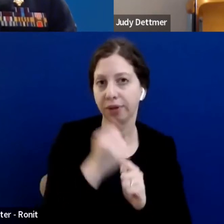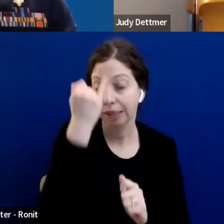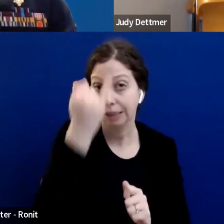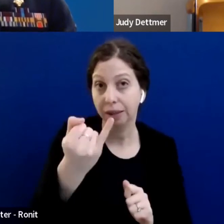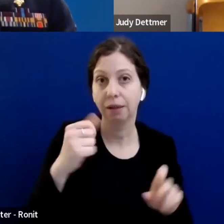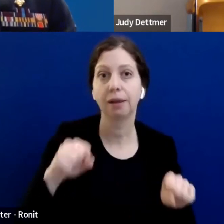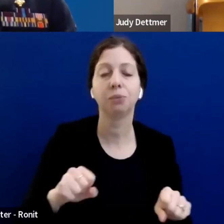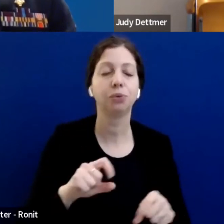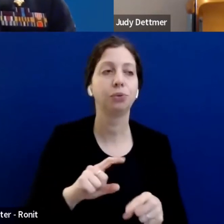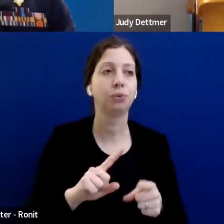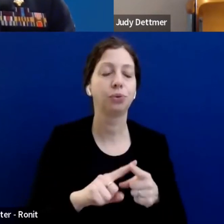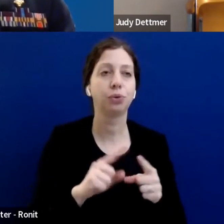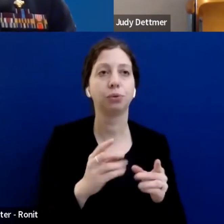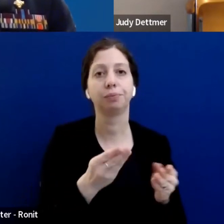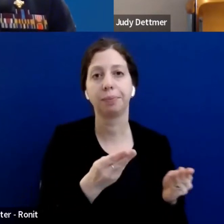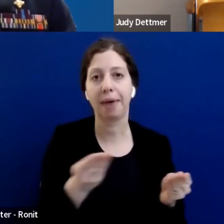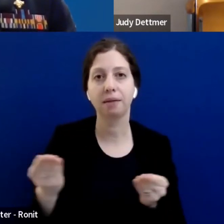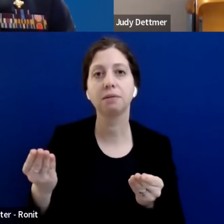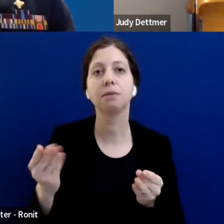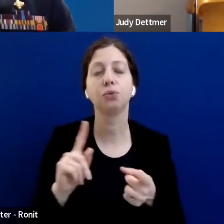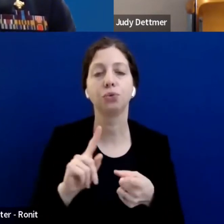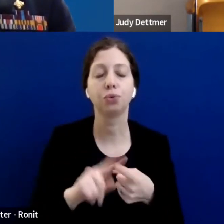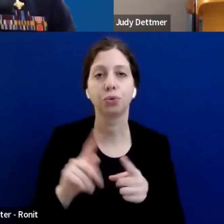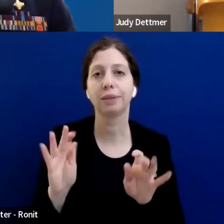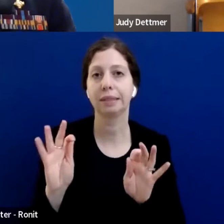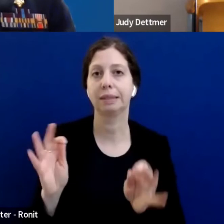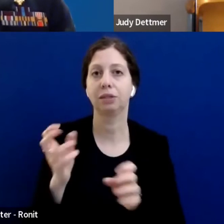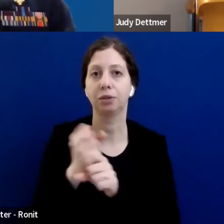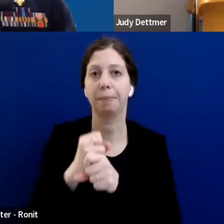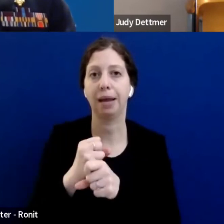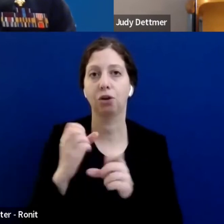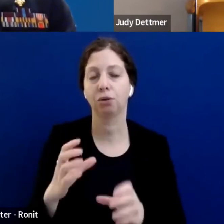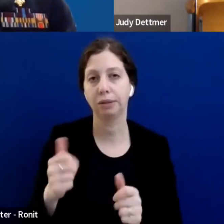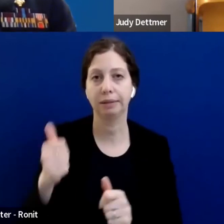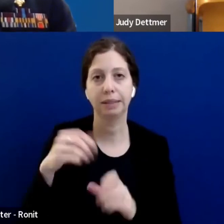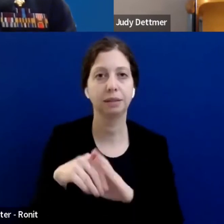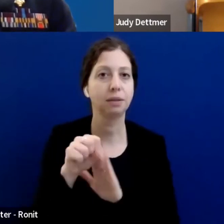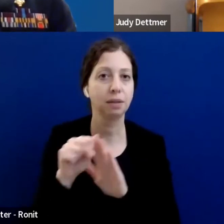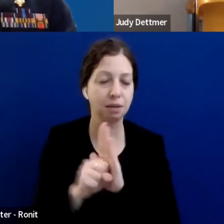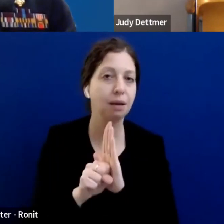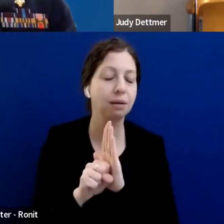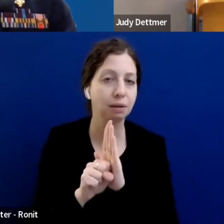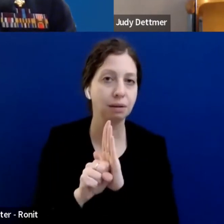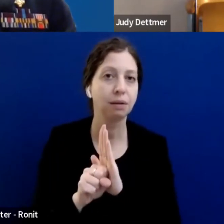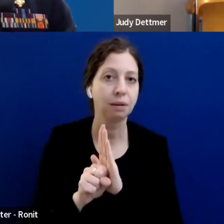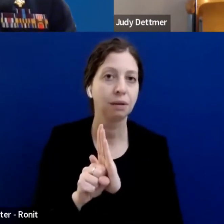able to pass those along to decision makers within the state to